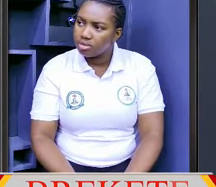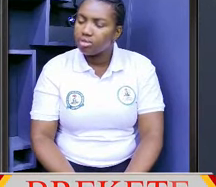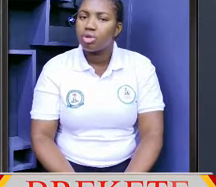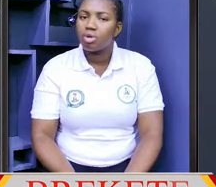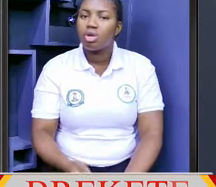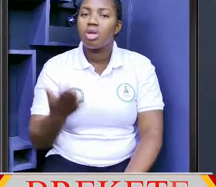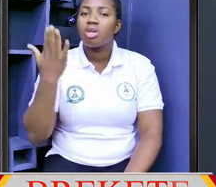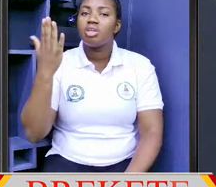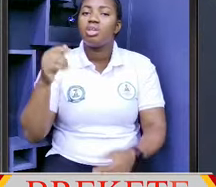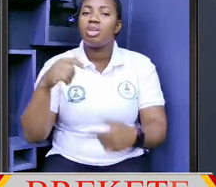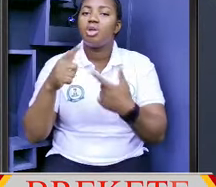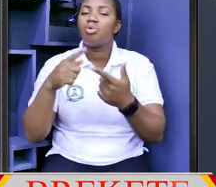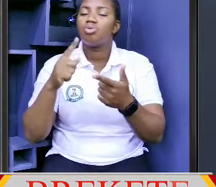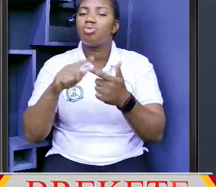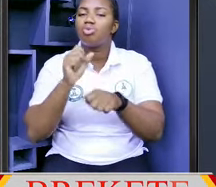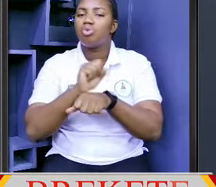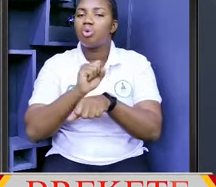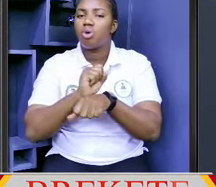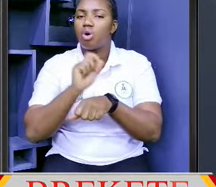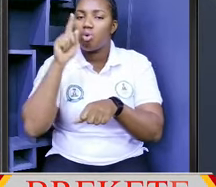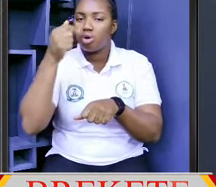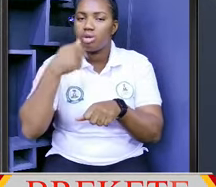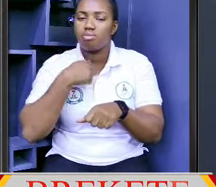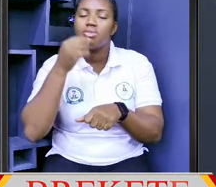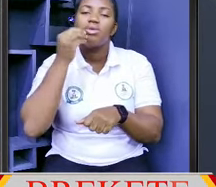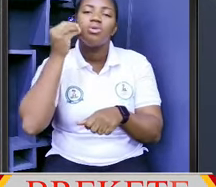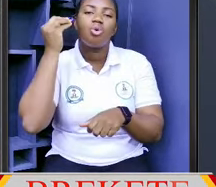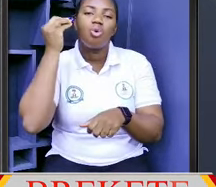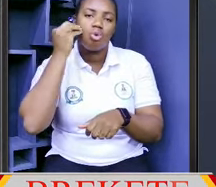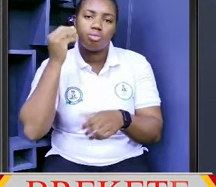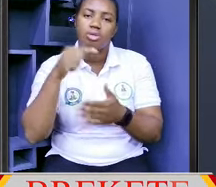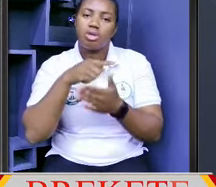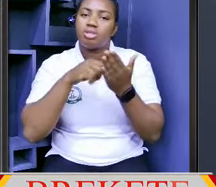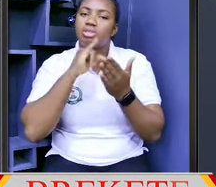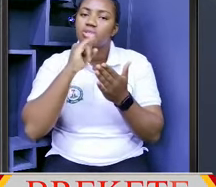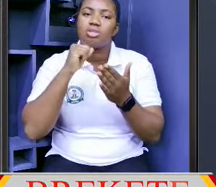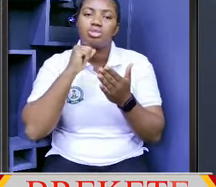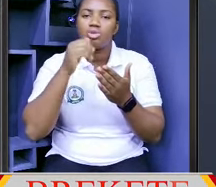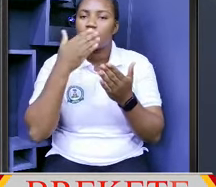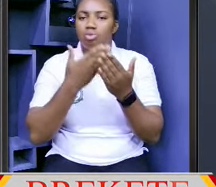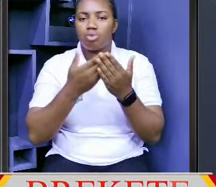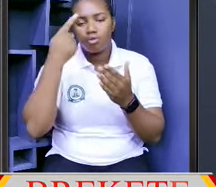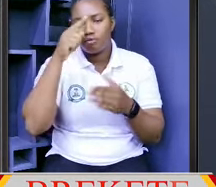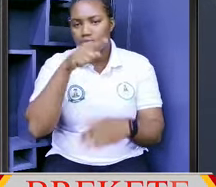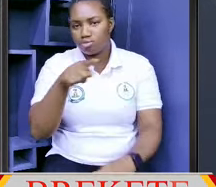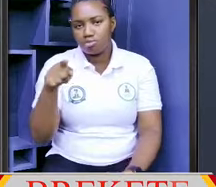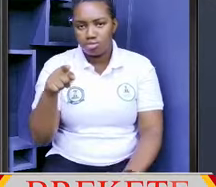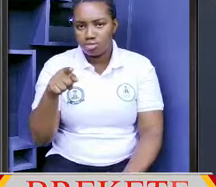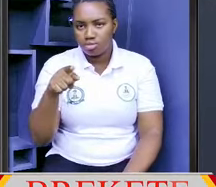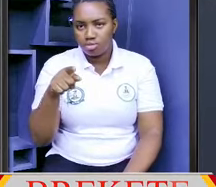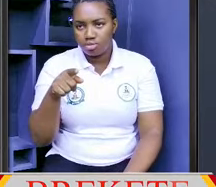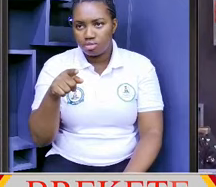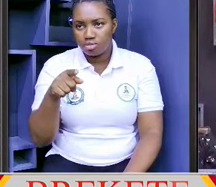In the school work. Now only you day house now. This is not good for you.